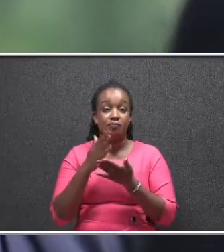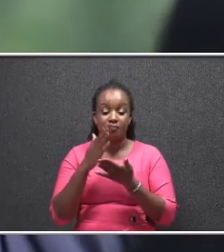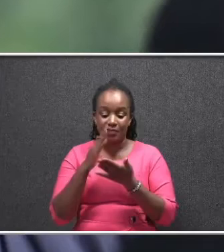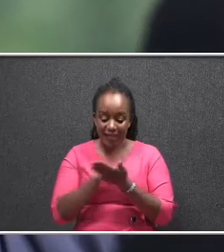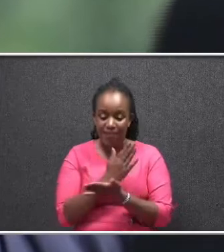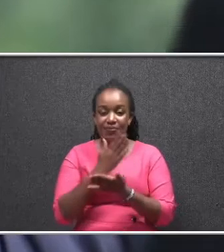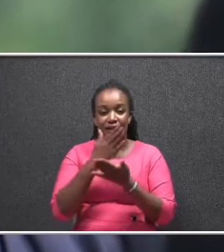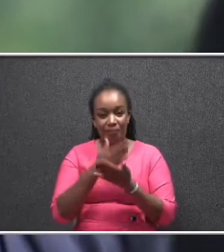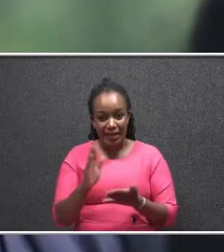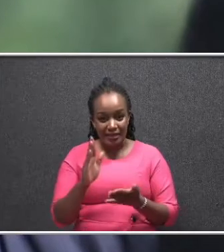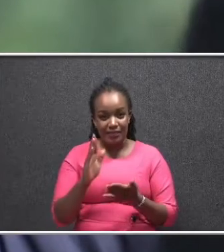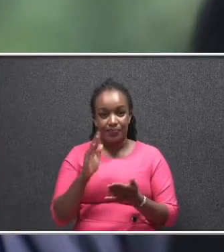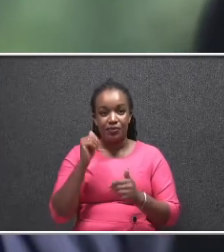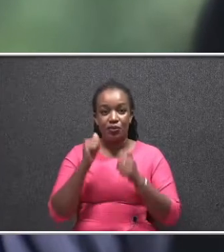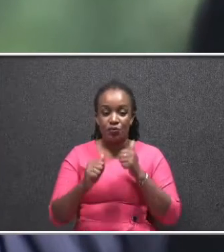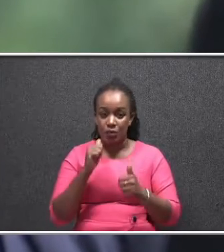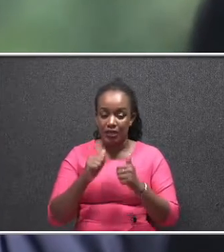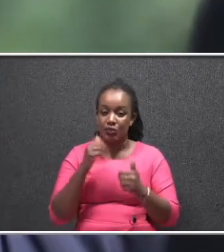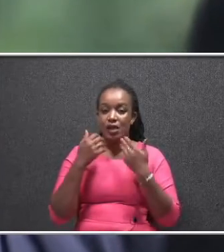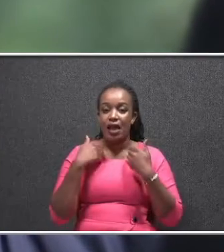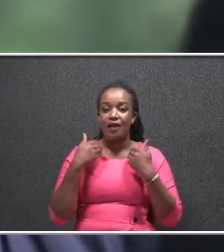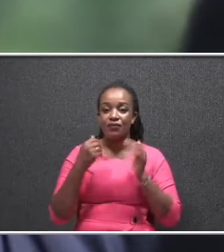mucormycosis is the infection of the fungus